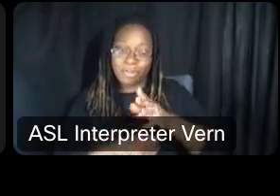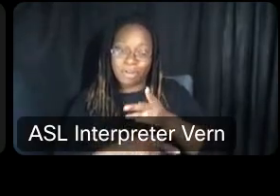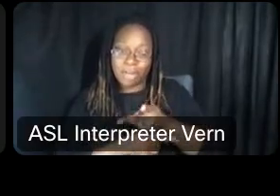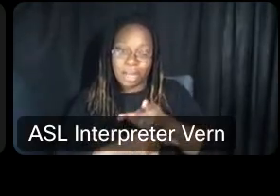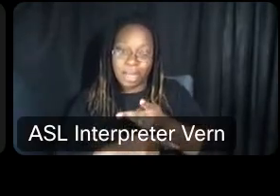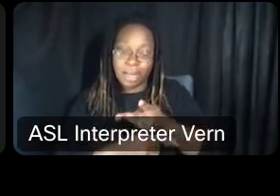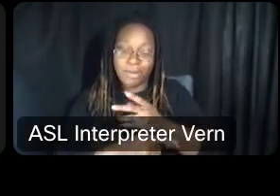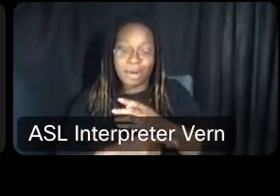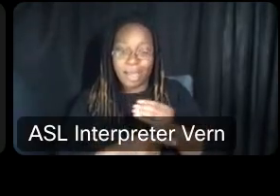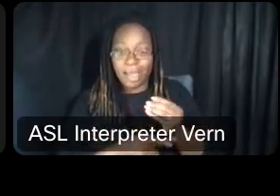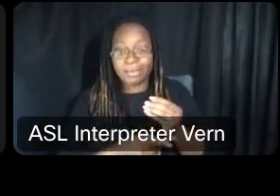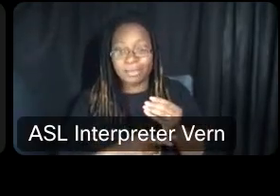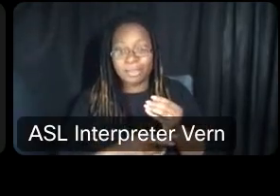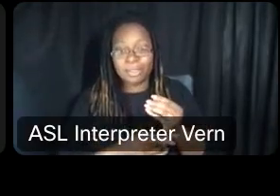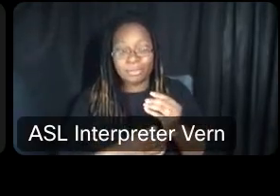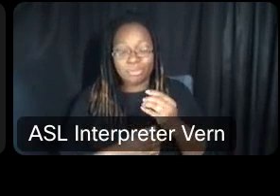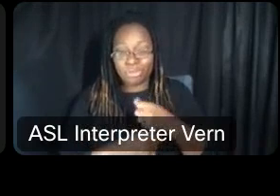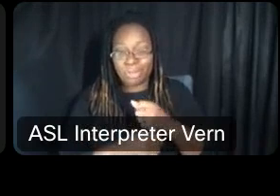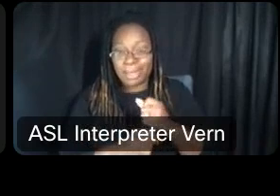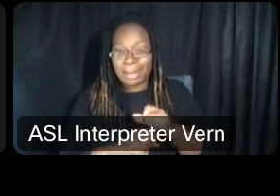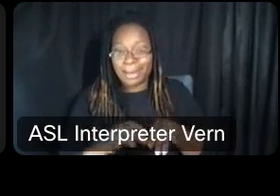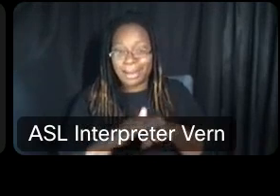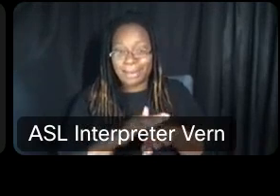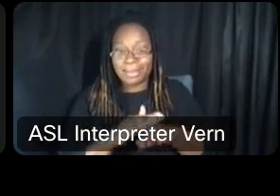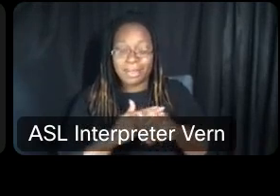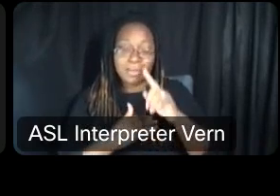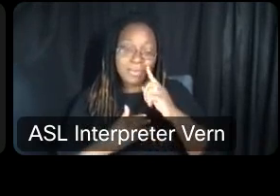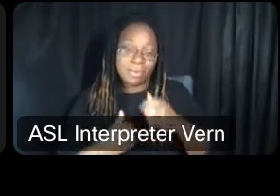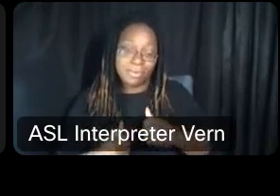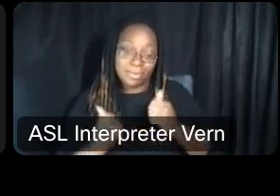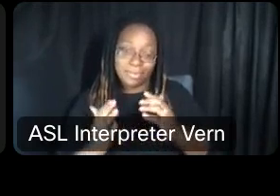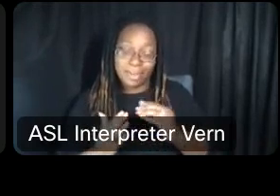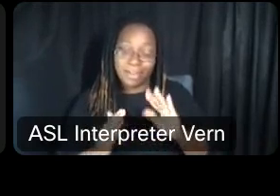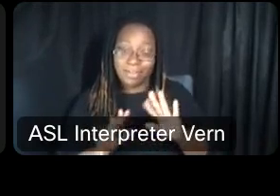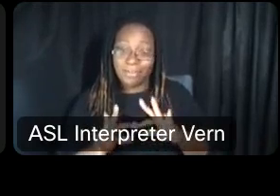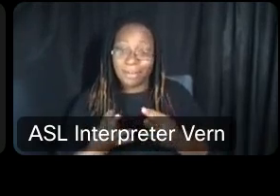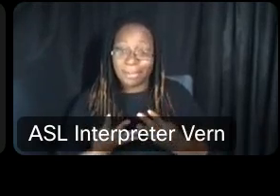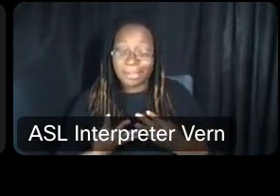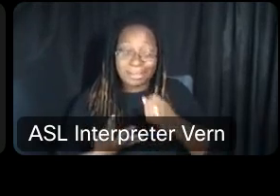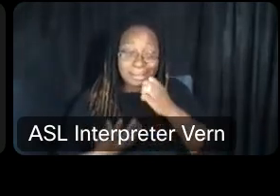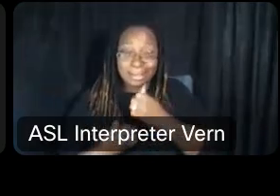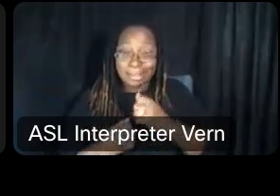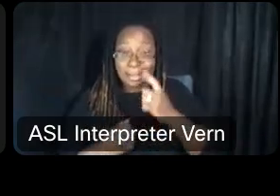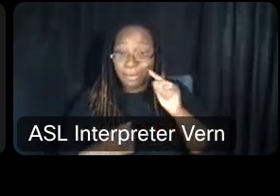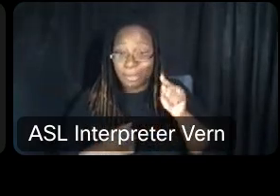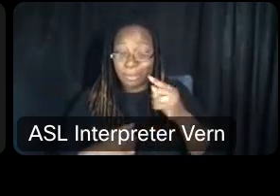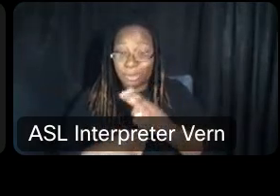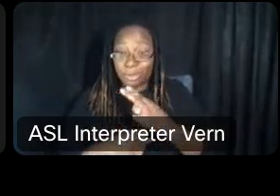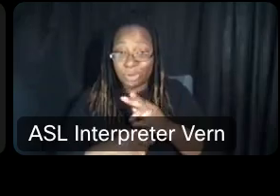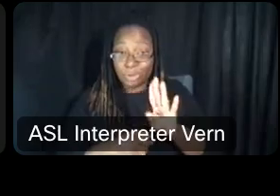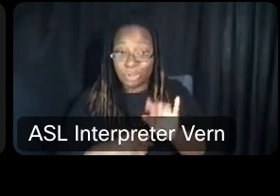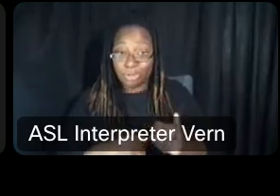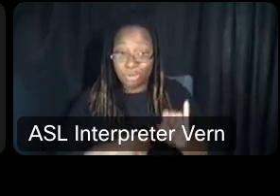create access for survivors and their families when it's not safe for them to use their own insurance, or they don't